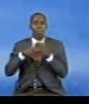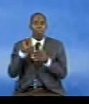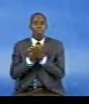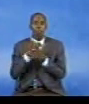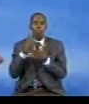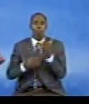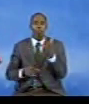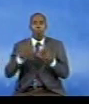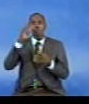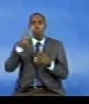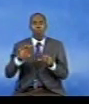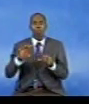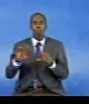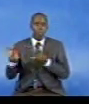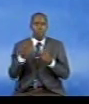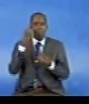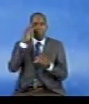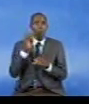Then